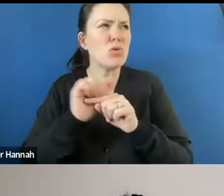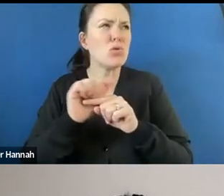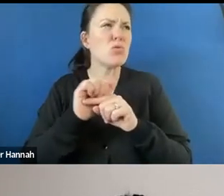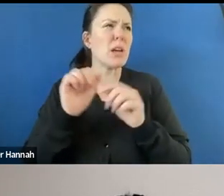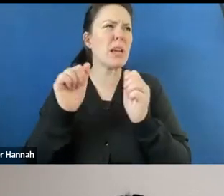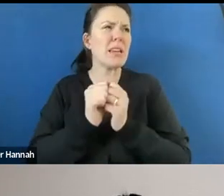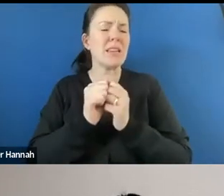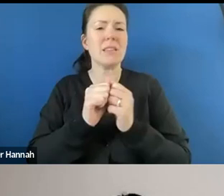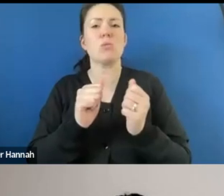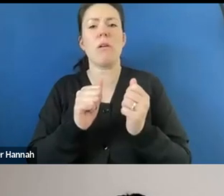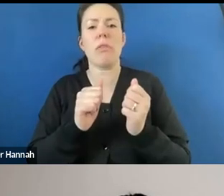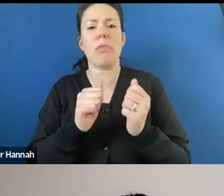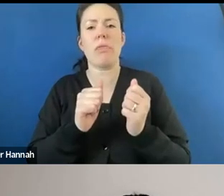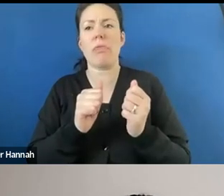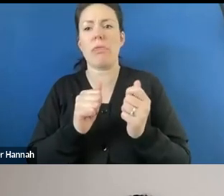these